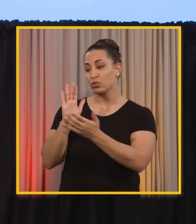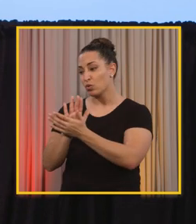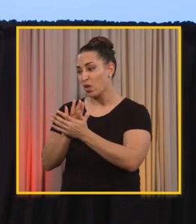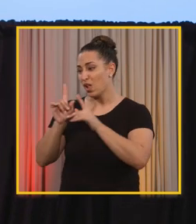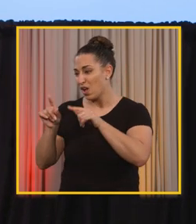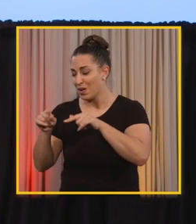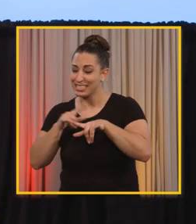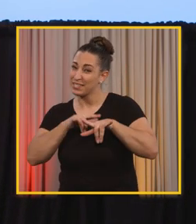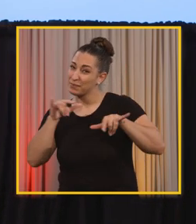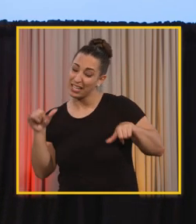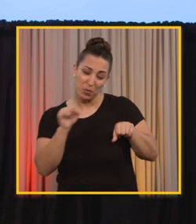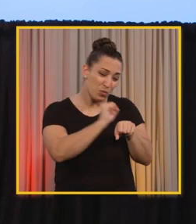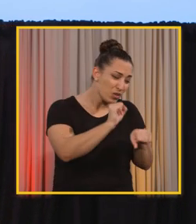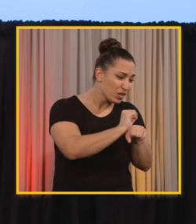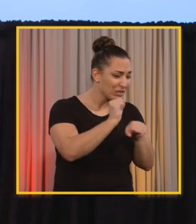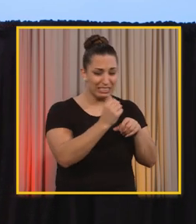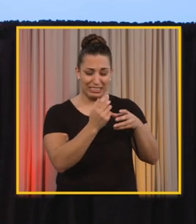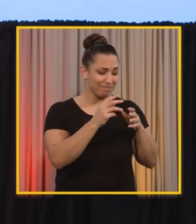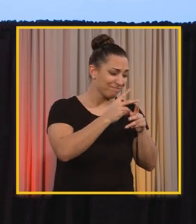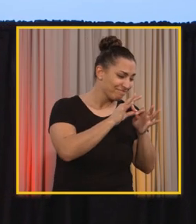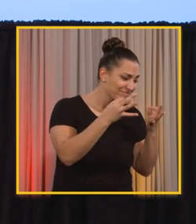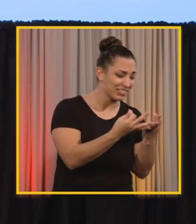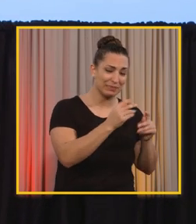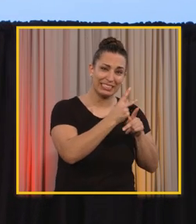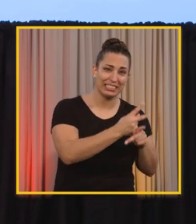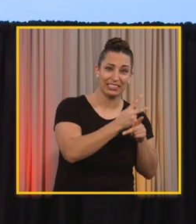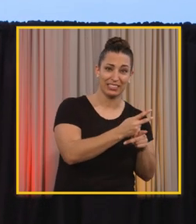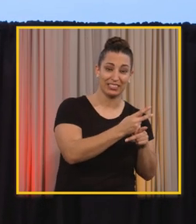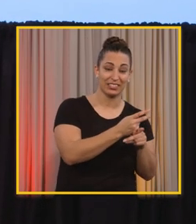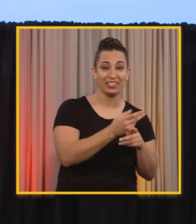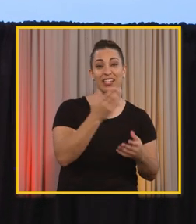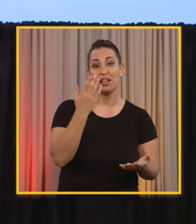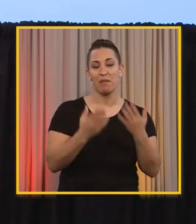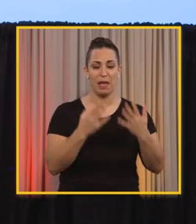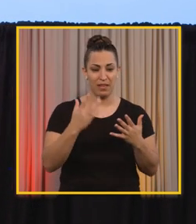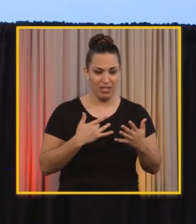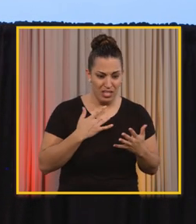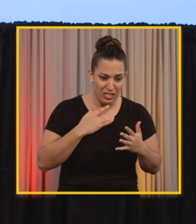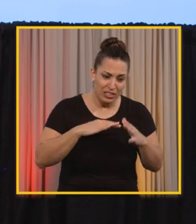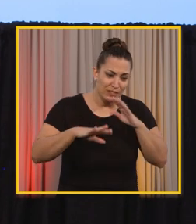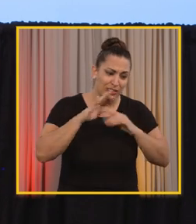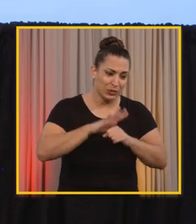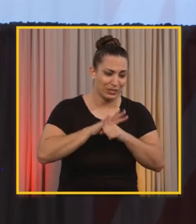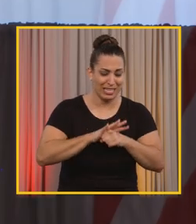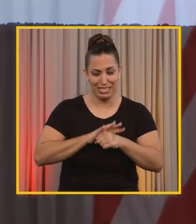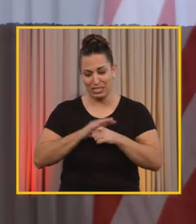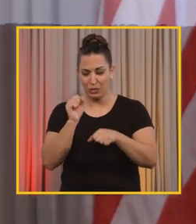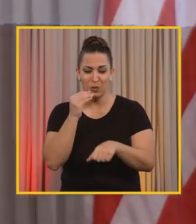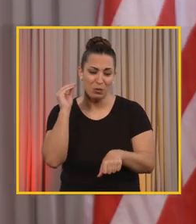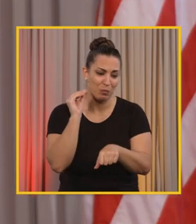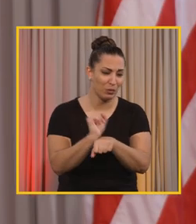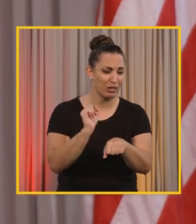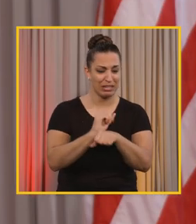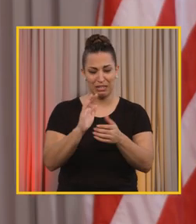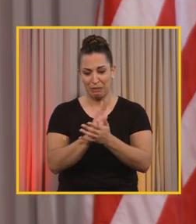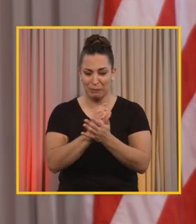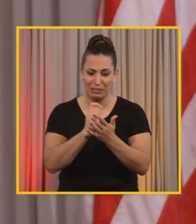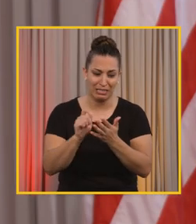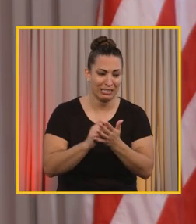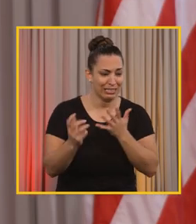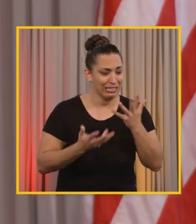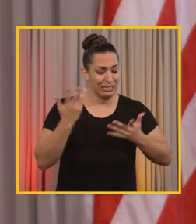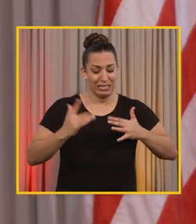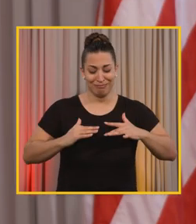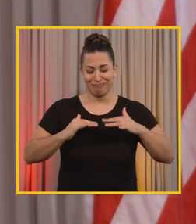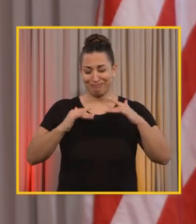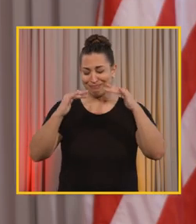faced other challenges along the way. You have gone to school in between working and are taking care of a family. There were times where I am